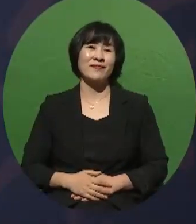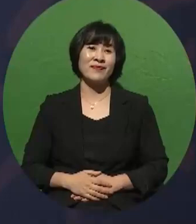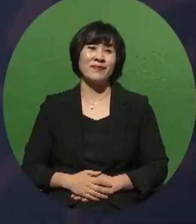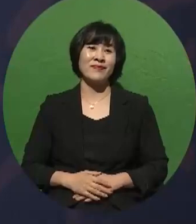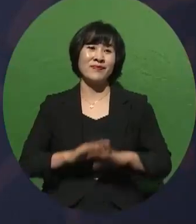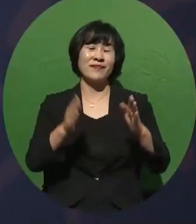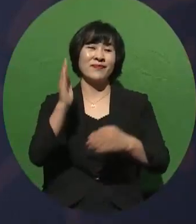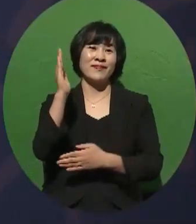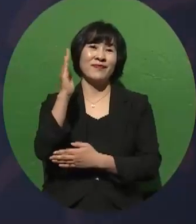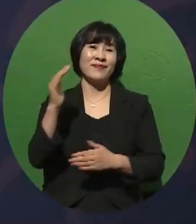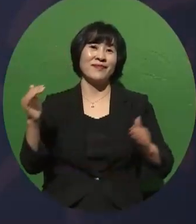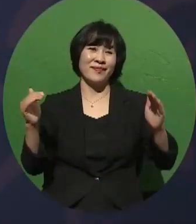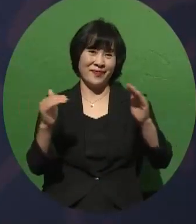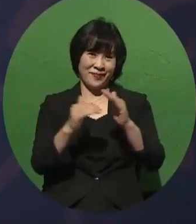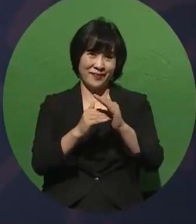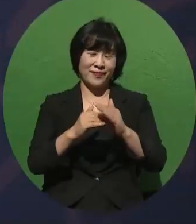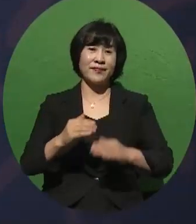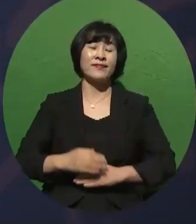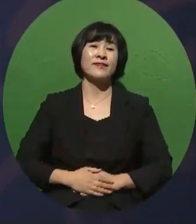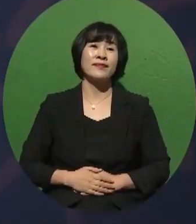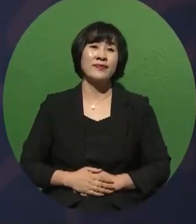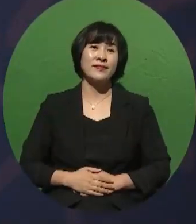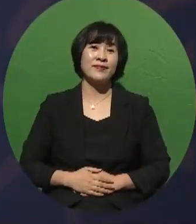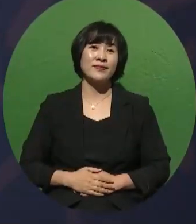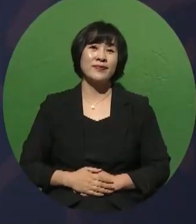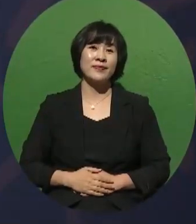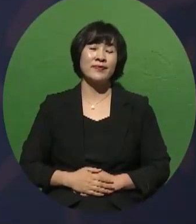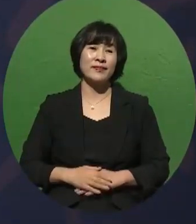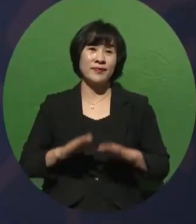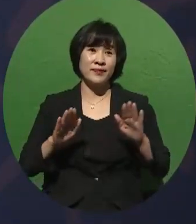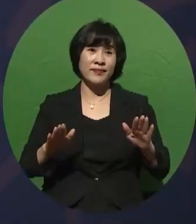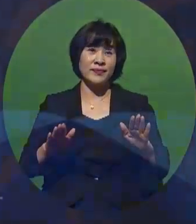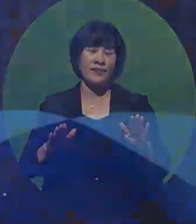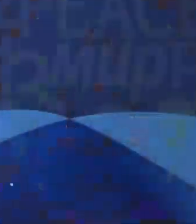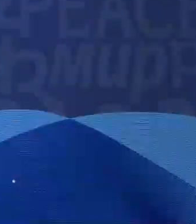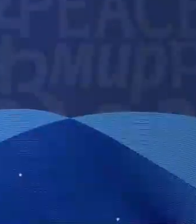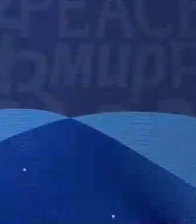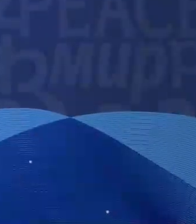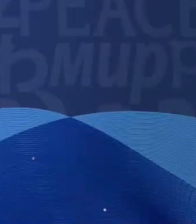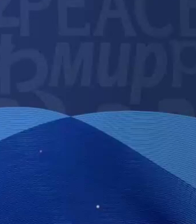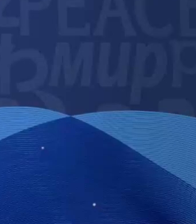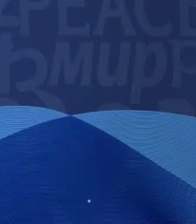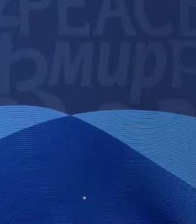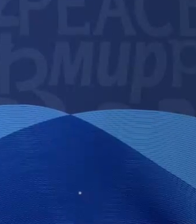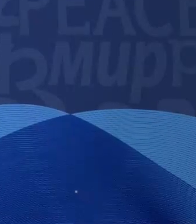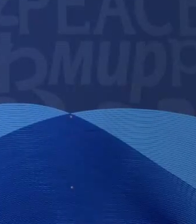the challenges and crises. Thank you very much for all the remarks.